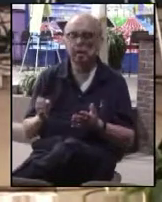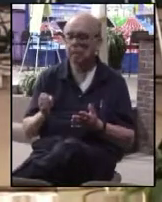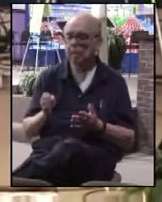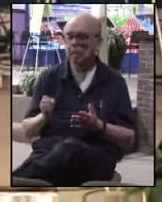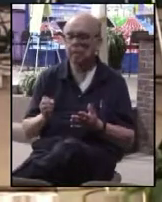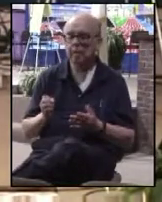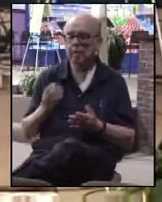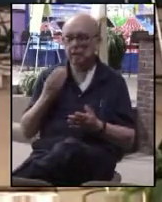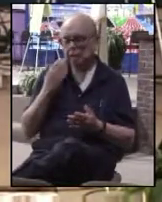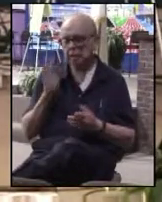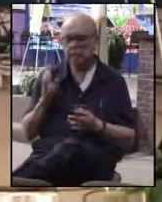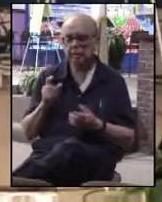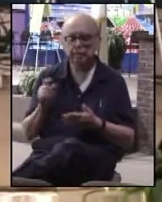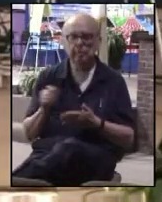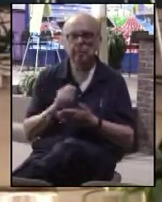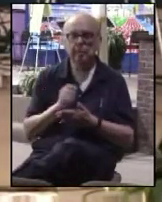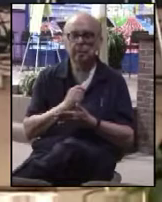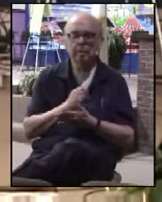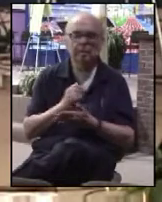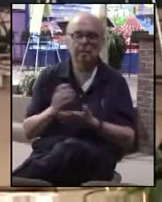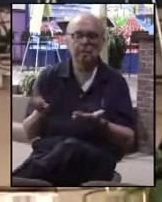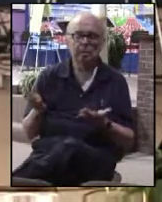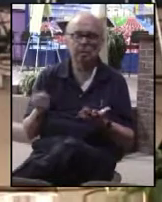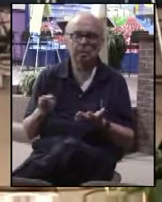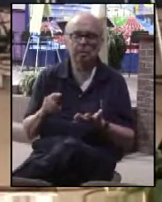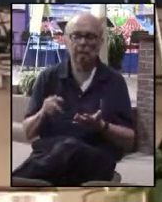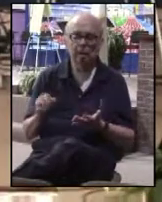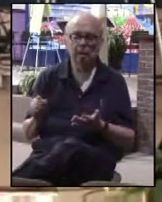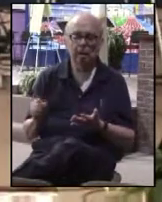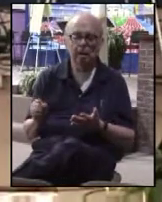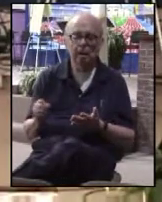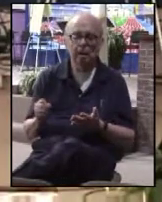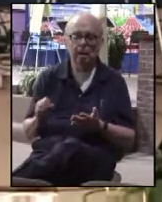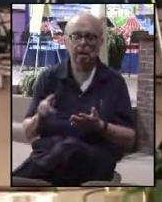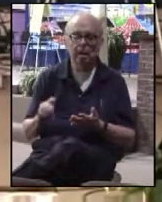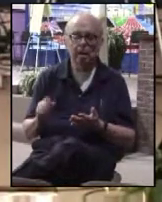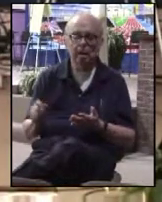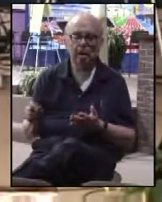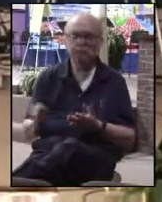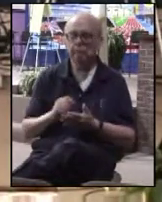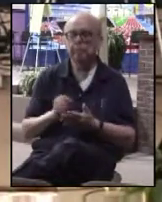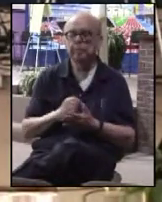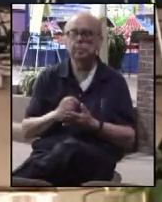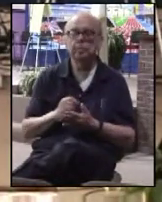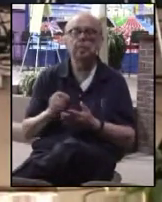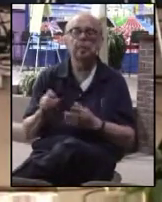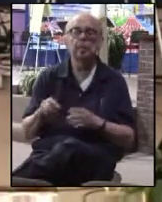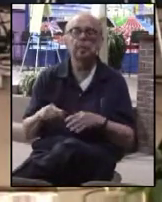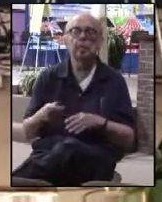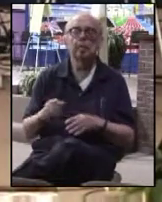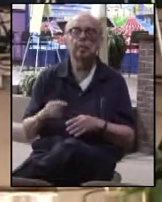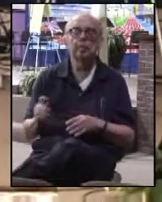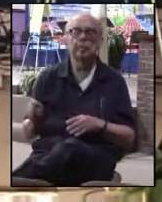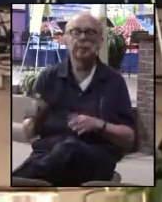to sew we were talking about giving quilts so what did she do? she sewed a quilt that we gave to Thini right?